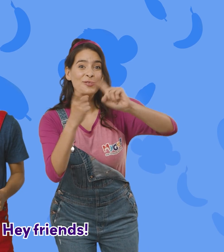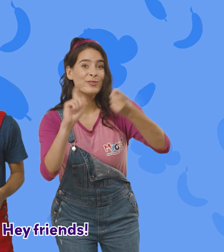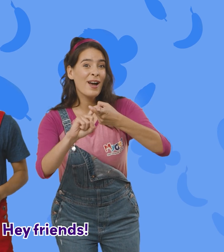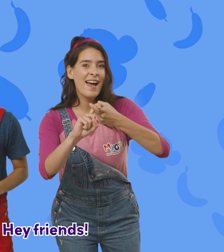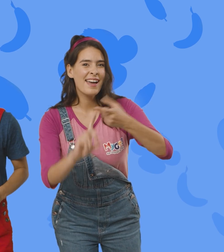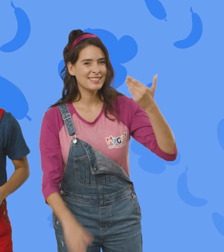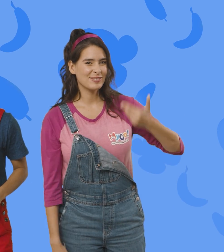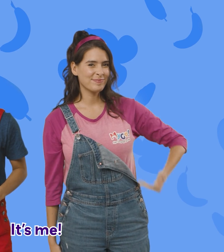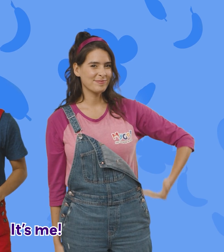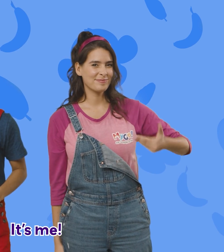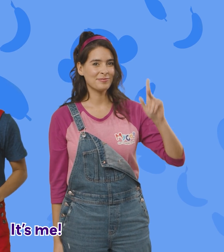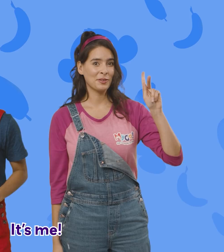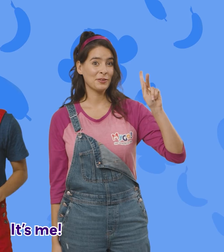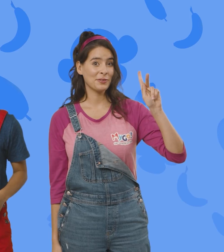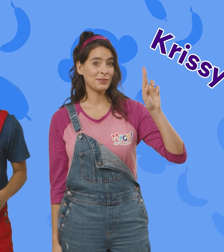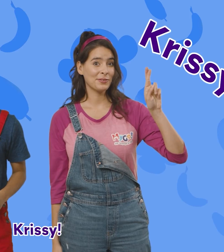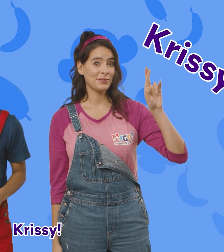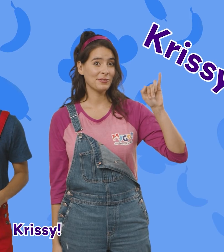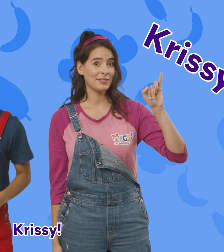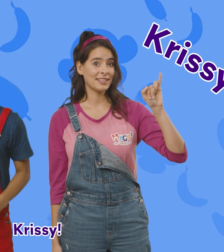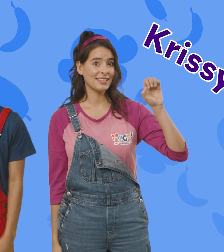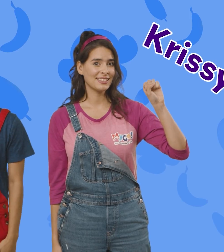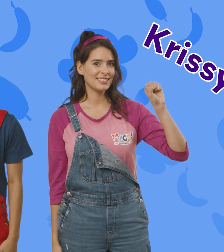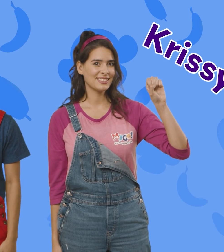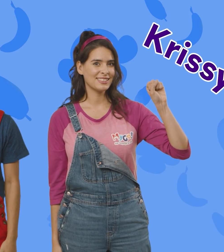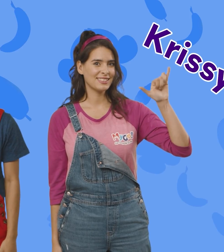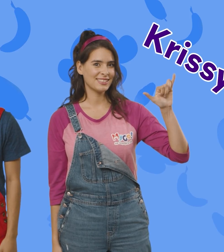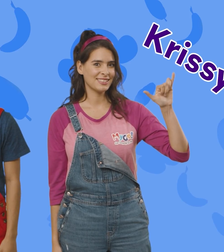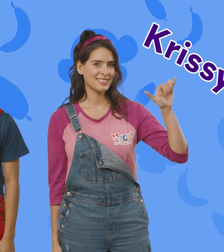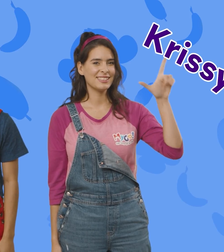Hey, friends. It's me, Chrissy.